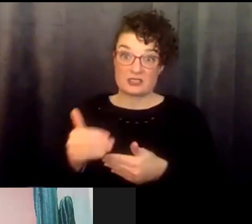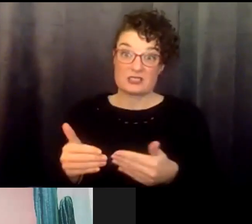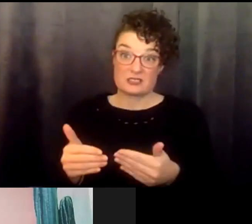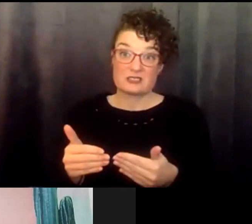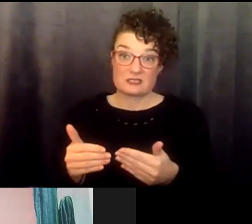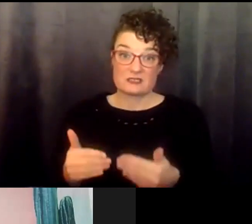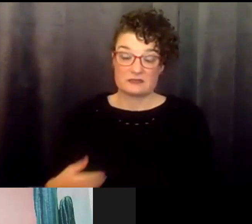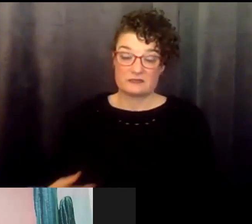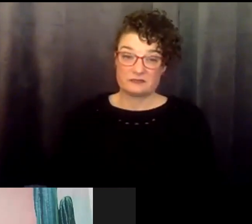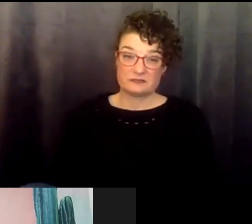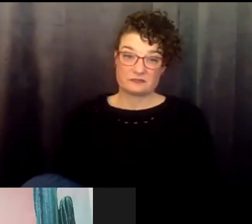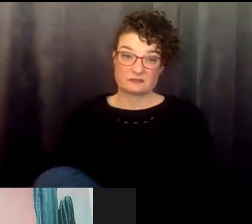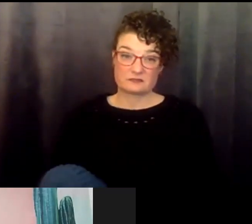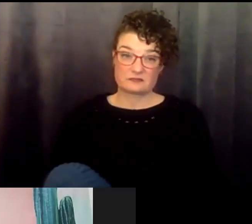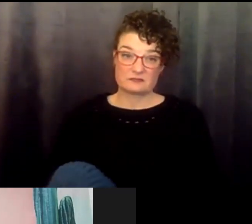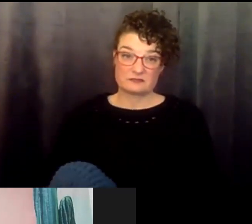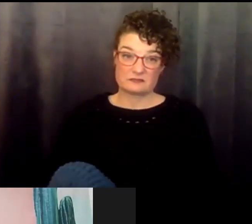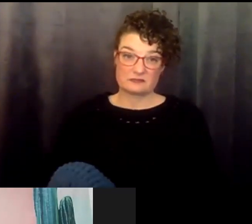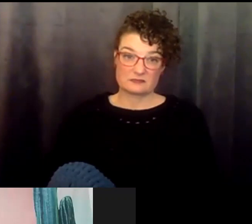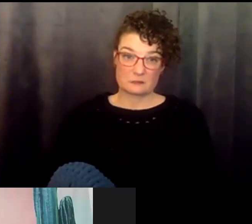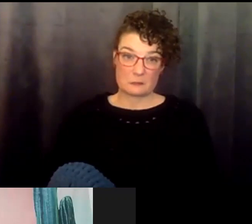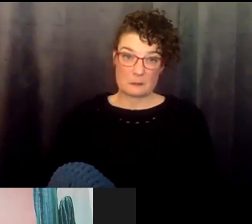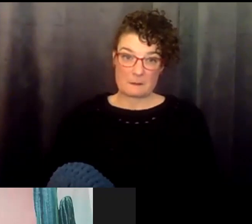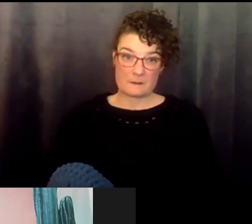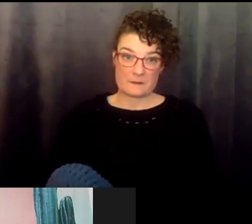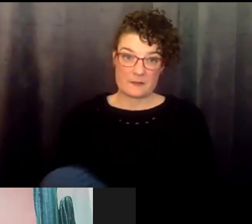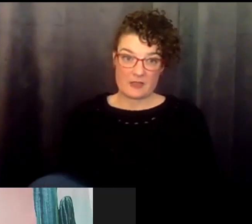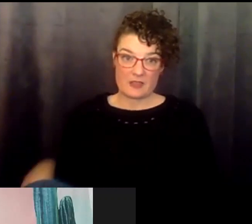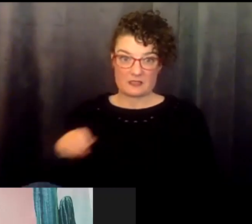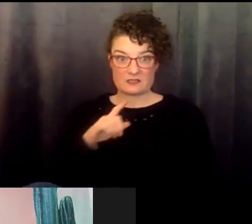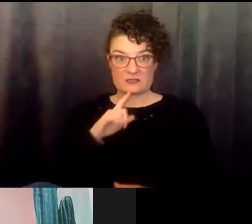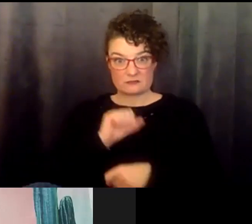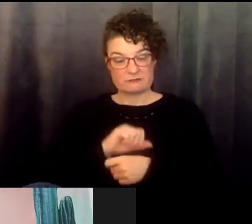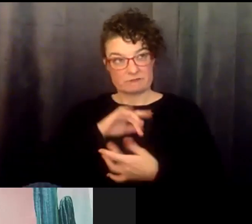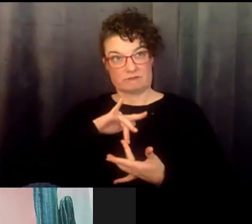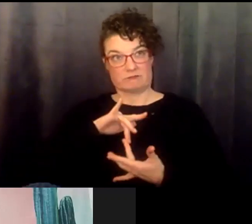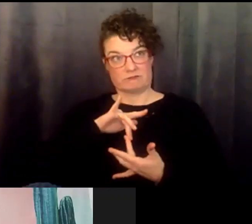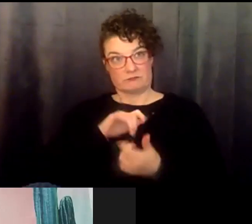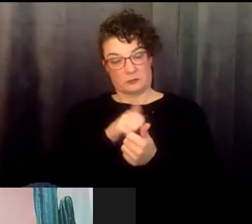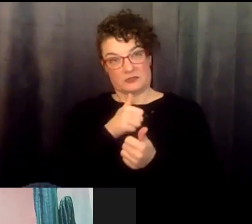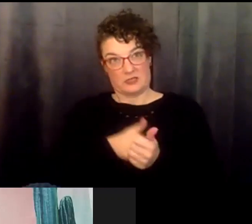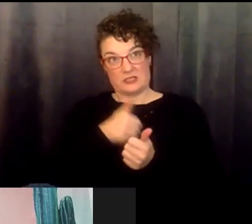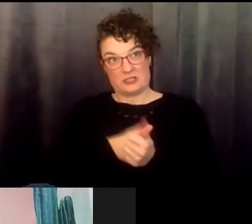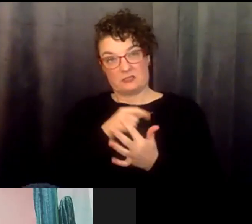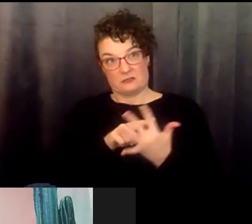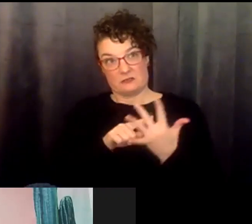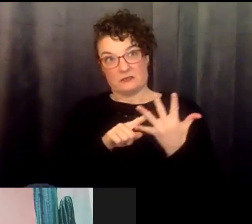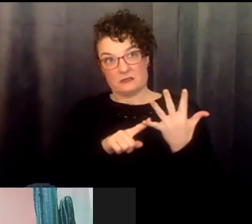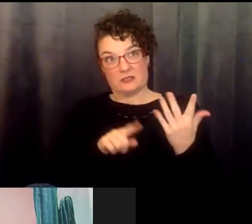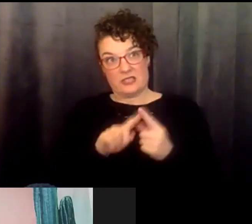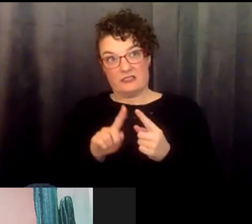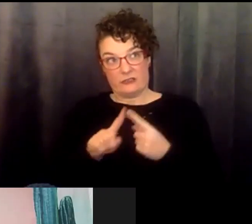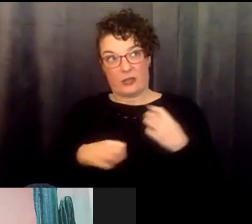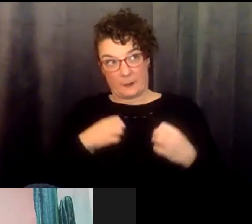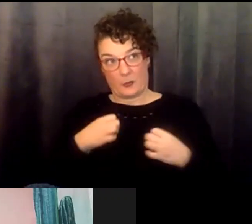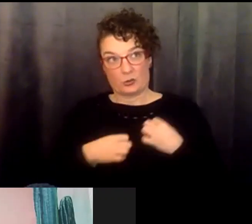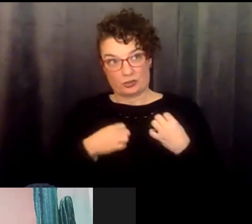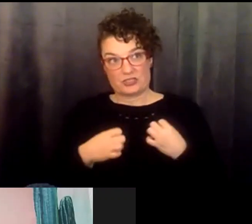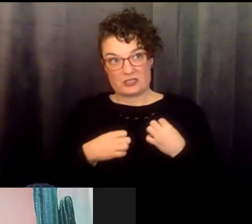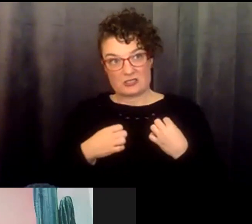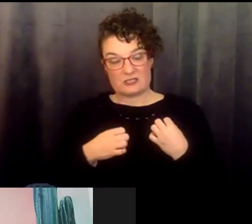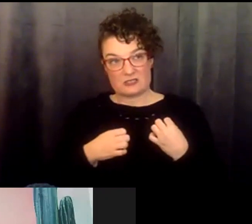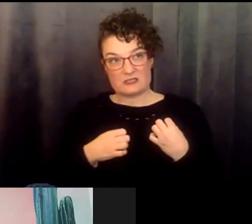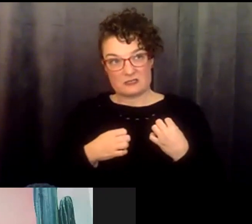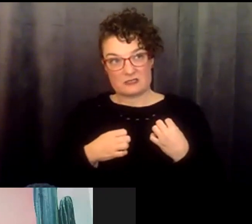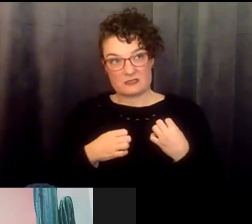creating, where you're also sitting with every emotion behind what you're making,